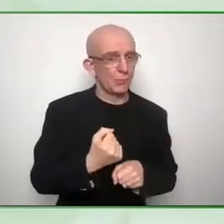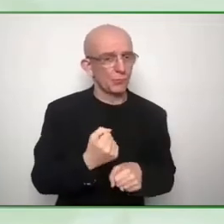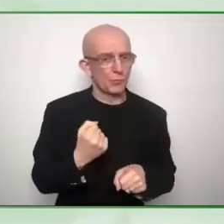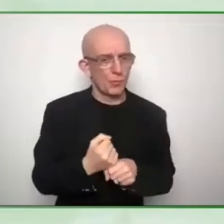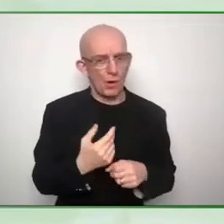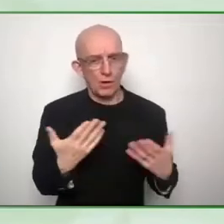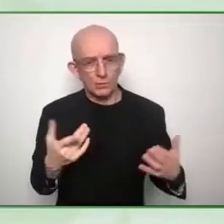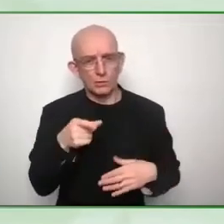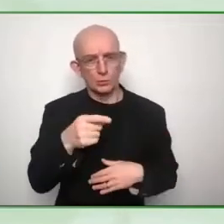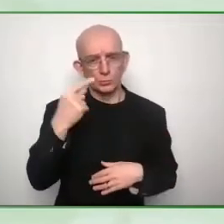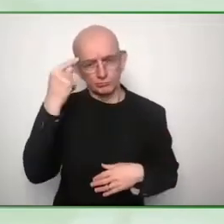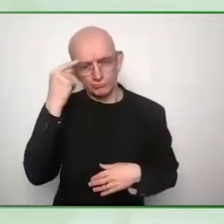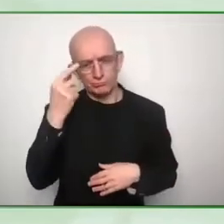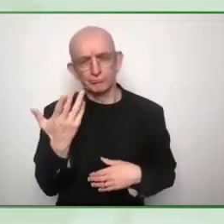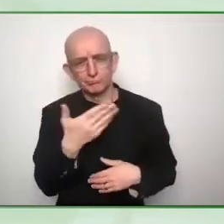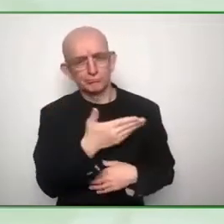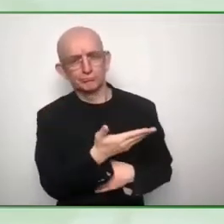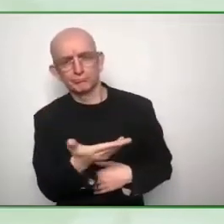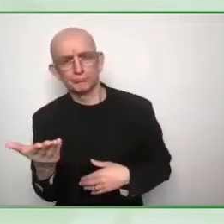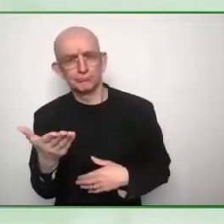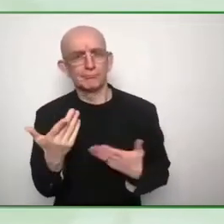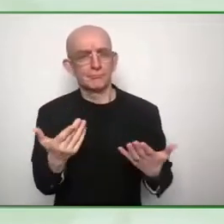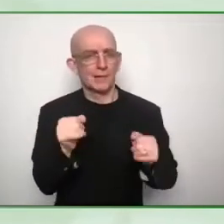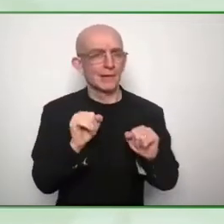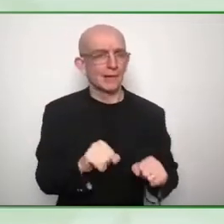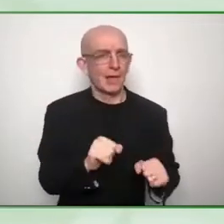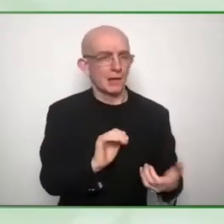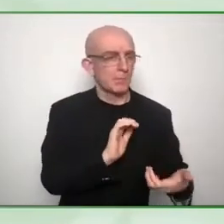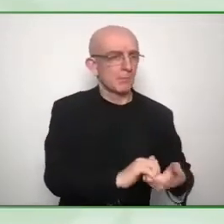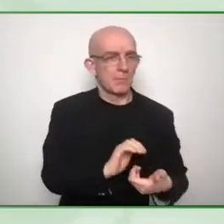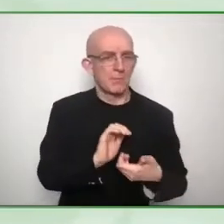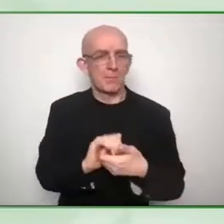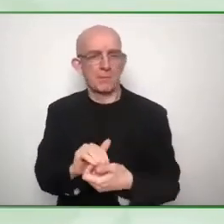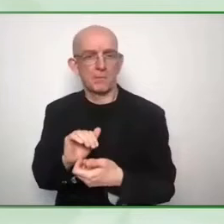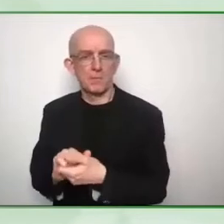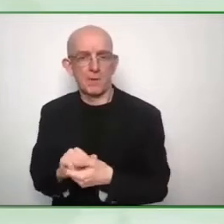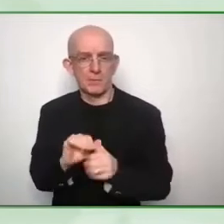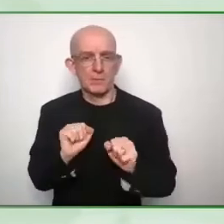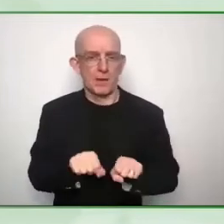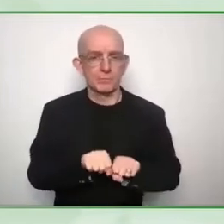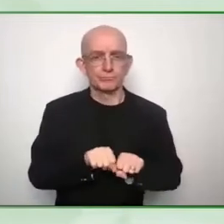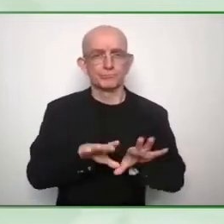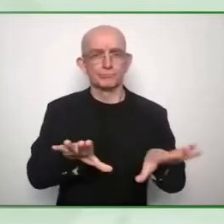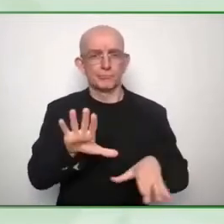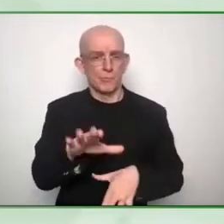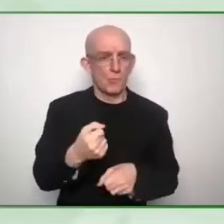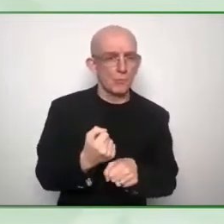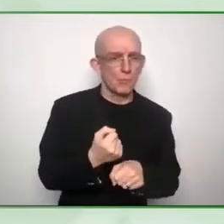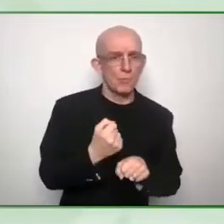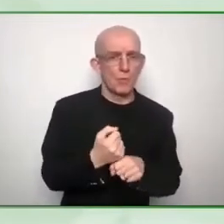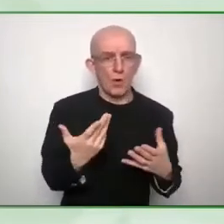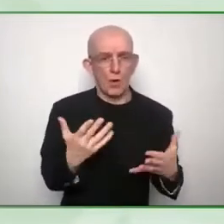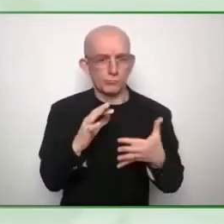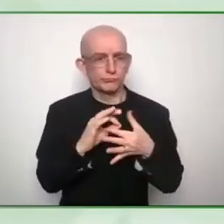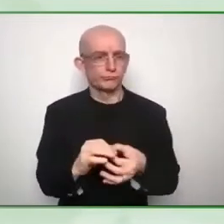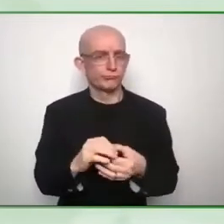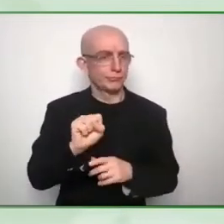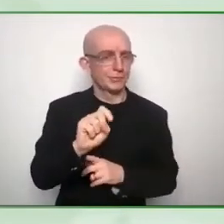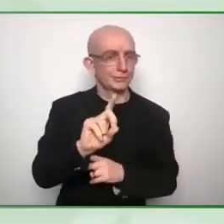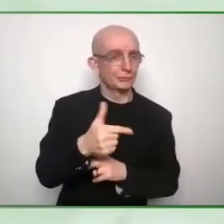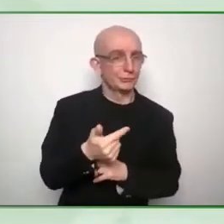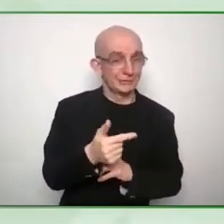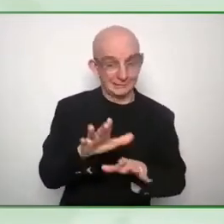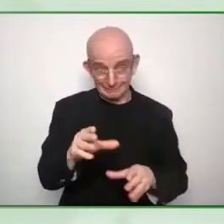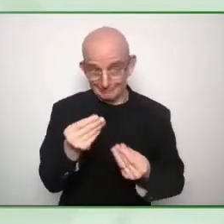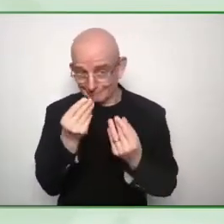now. Yes, I think there's a lot of avenues that people can partner with us. One thing that we haven't